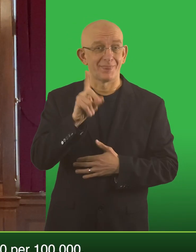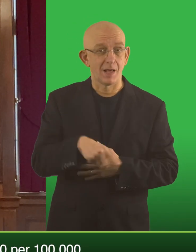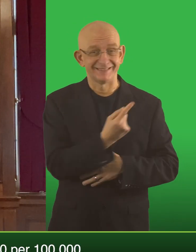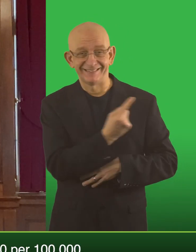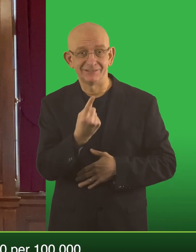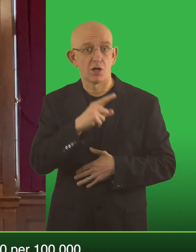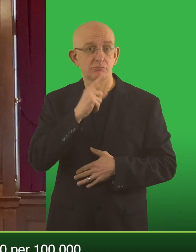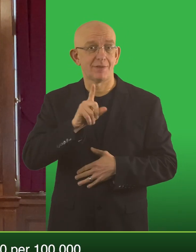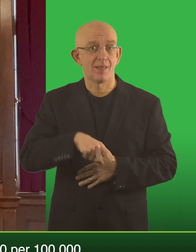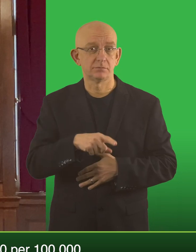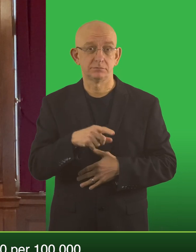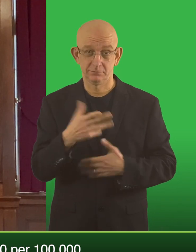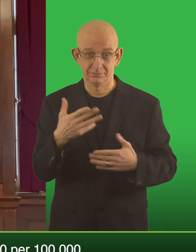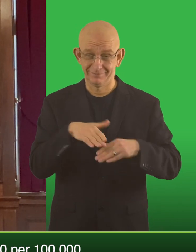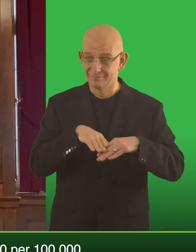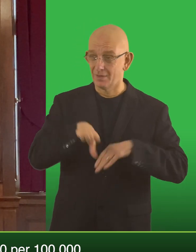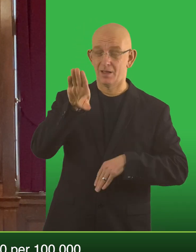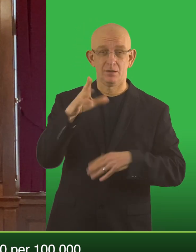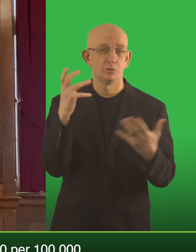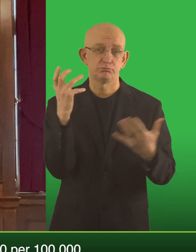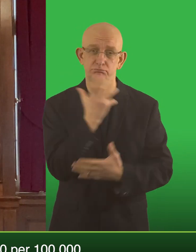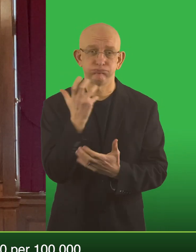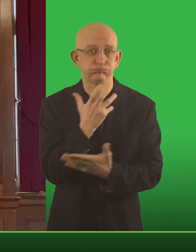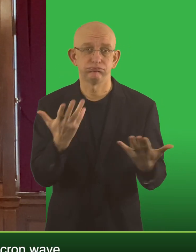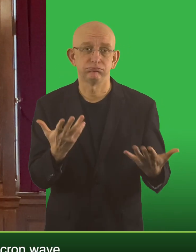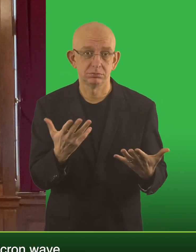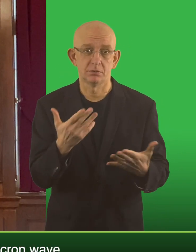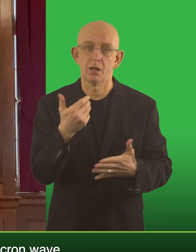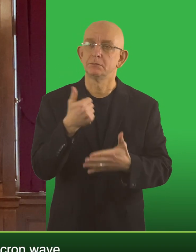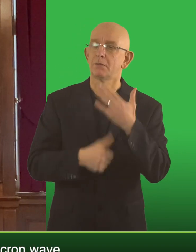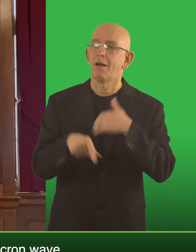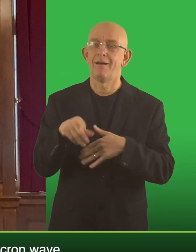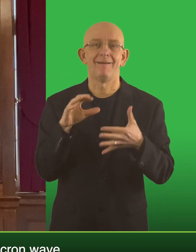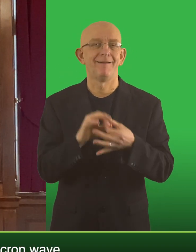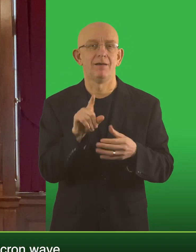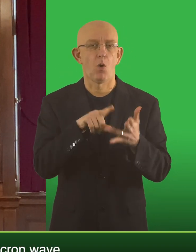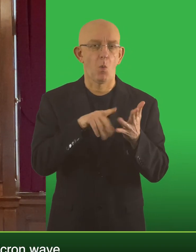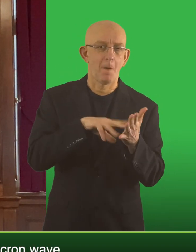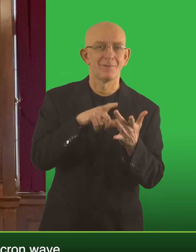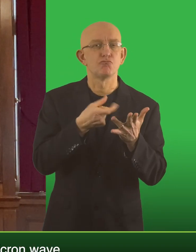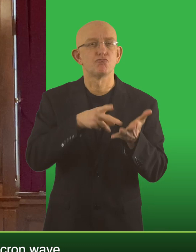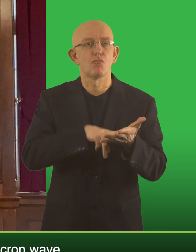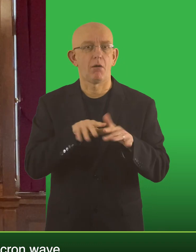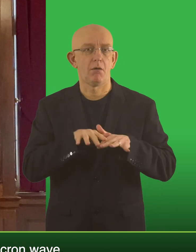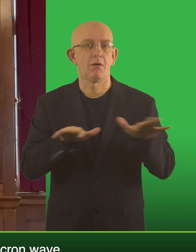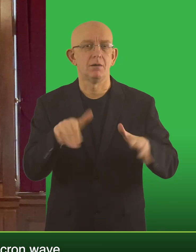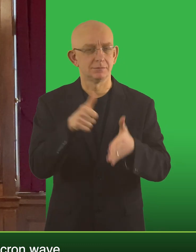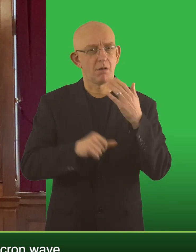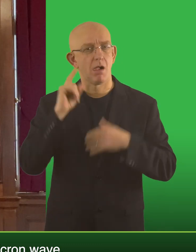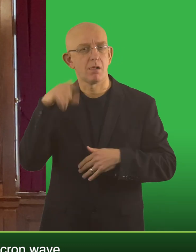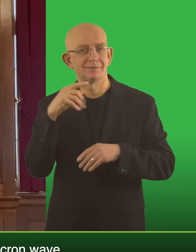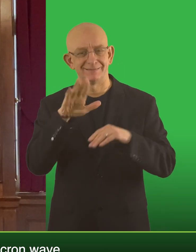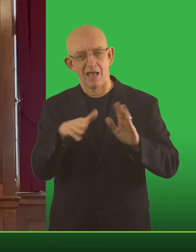over 2,000 per 100,000, so many orders of magnitude higher. That is on account of the Omicron wave, which